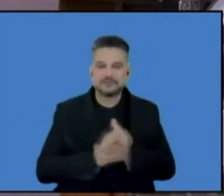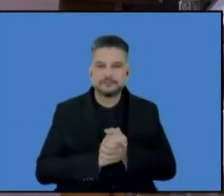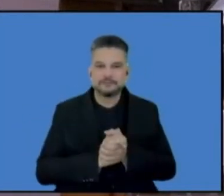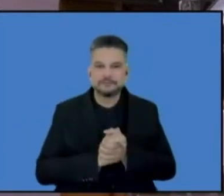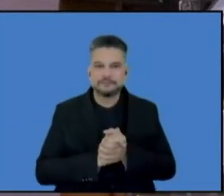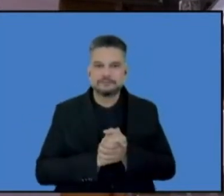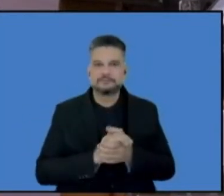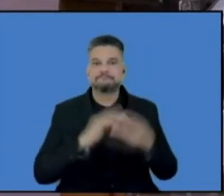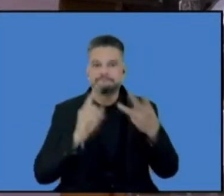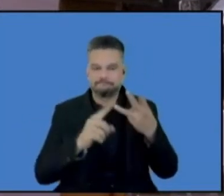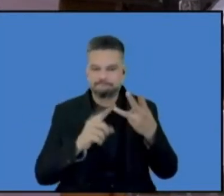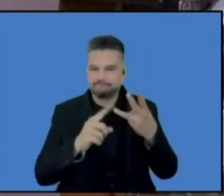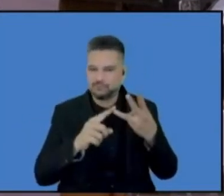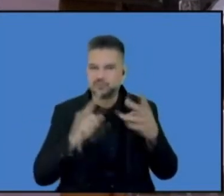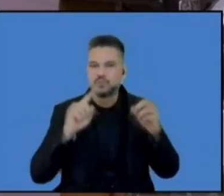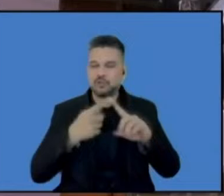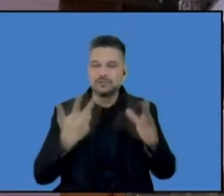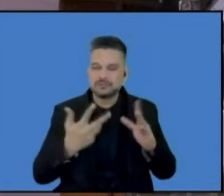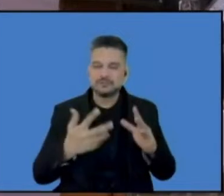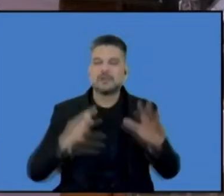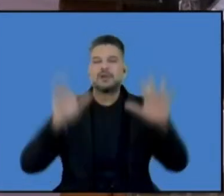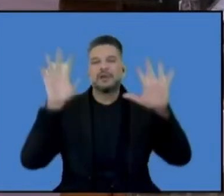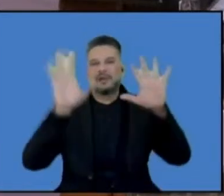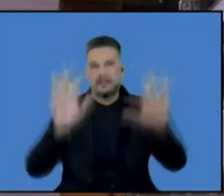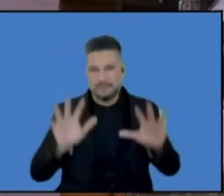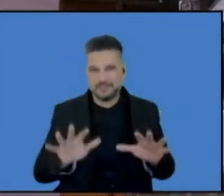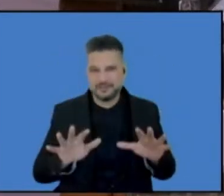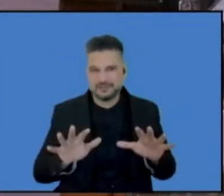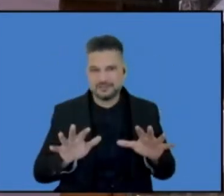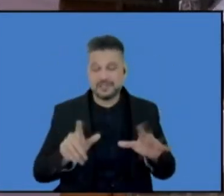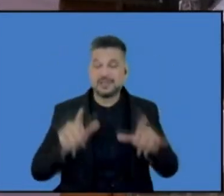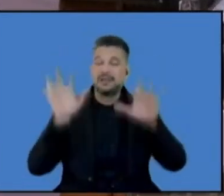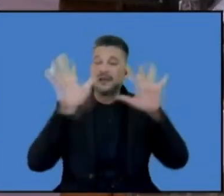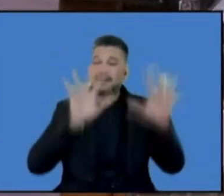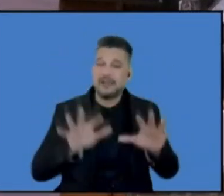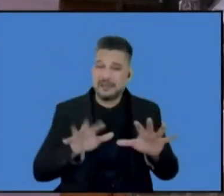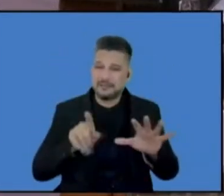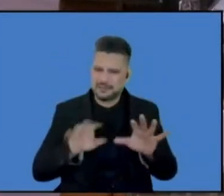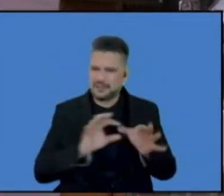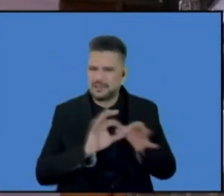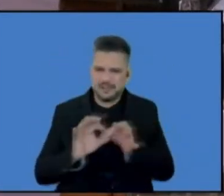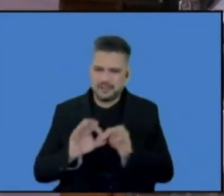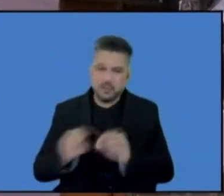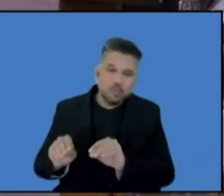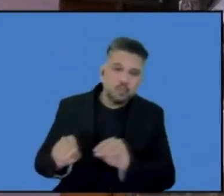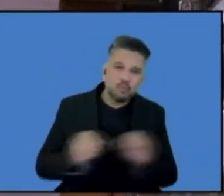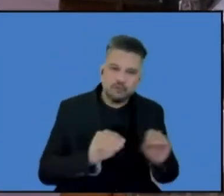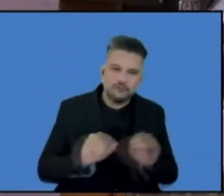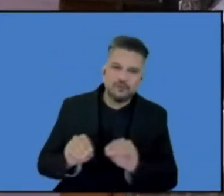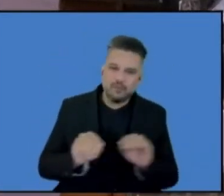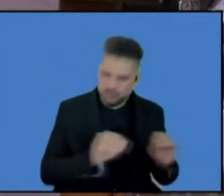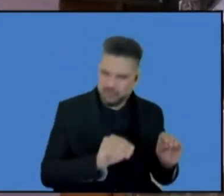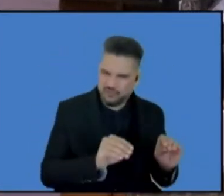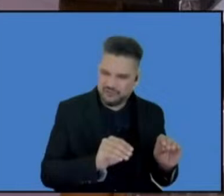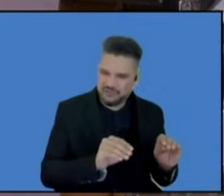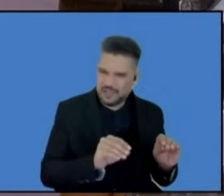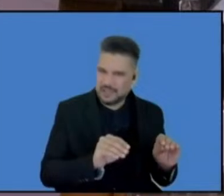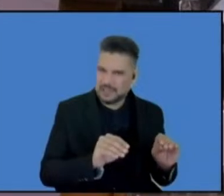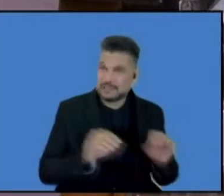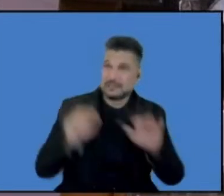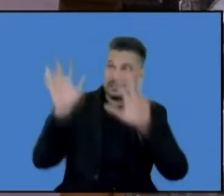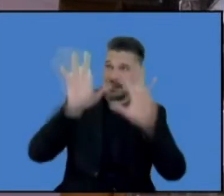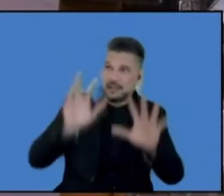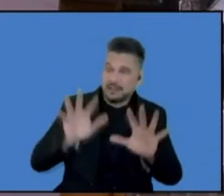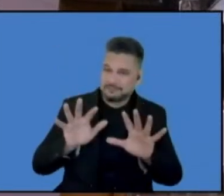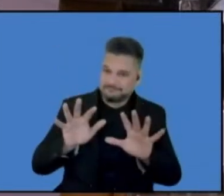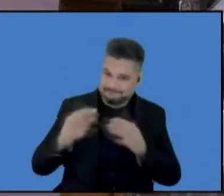basically climate, and then in the context of moving the way we are looking at the climate move